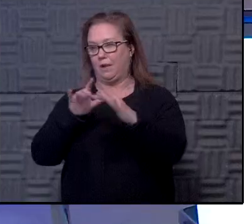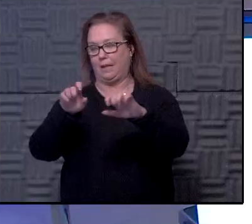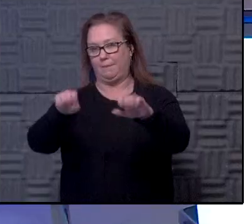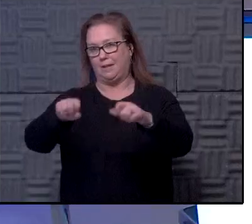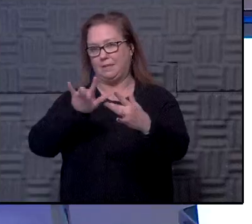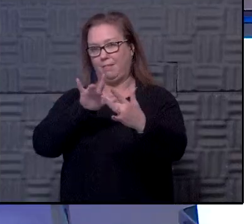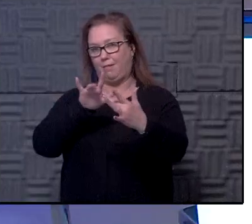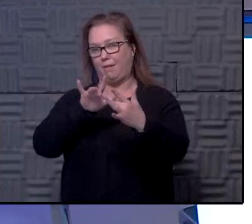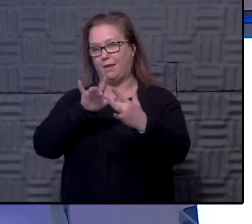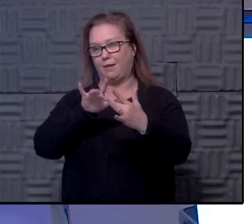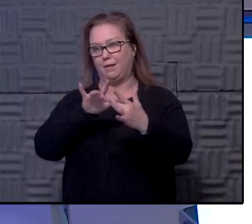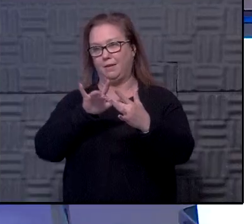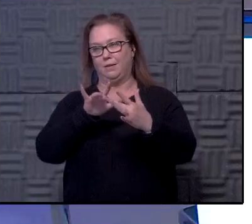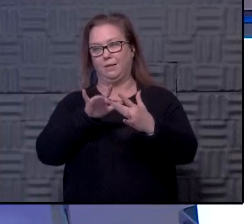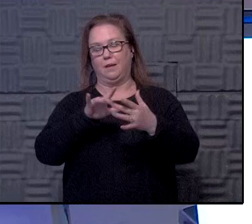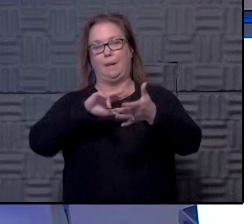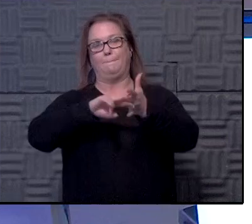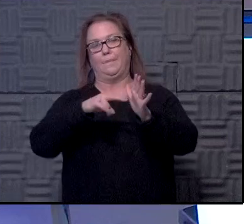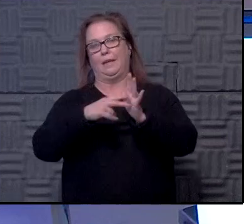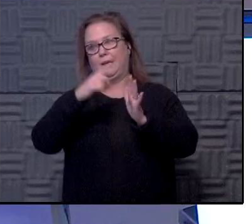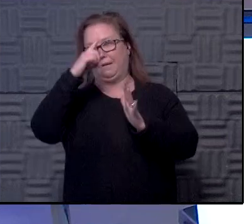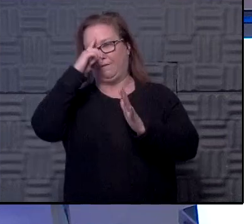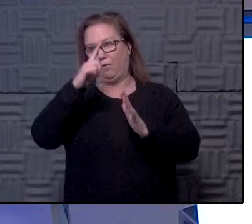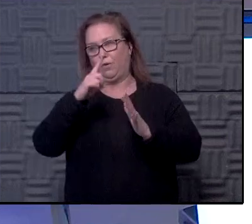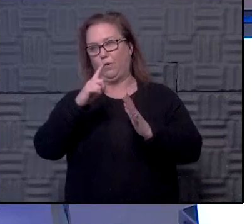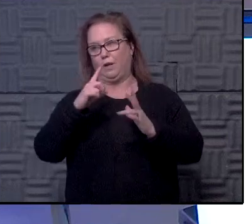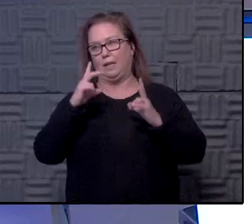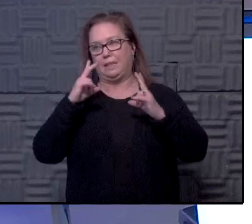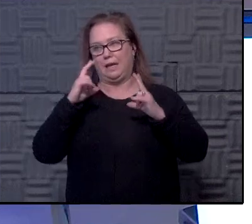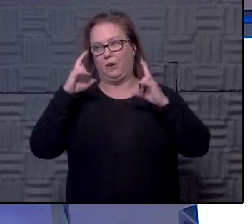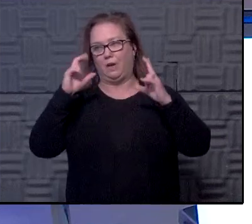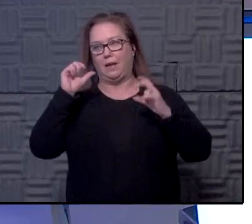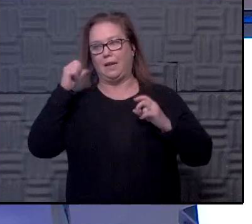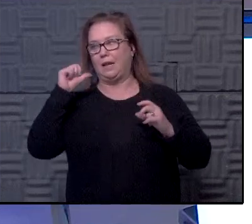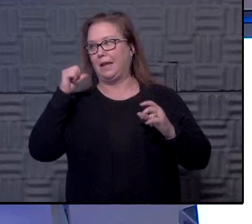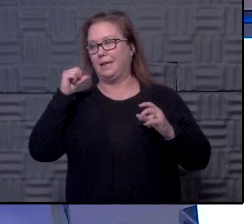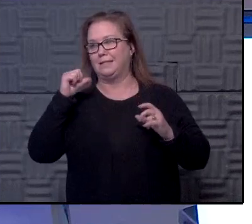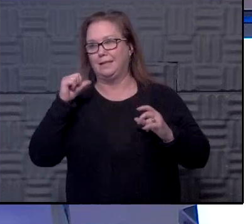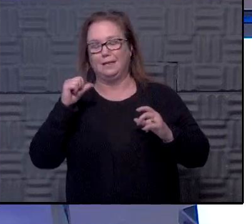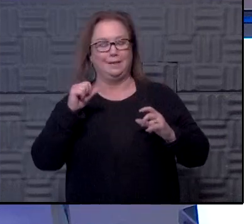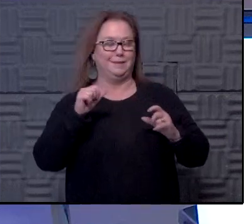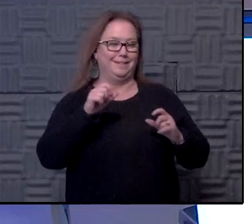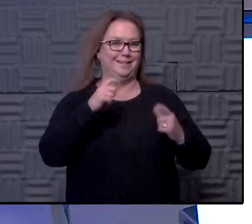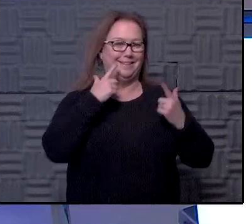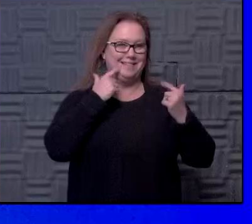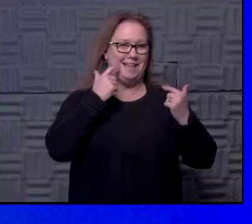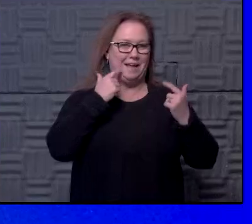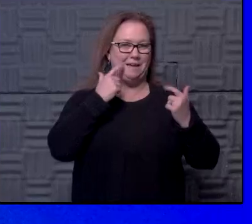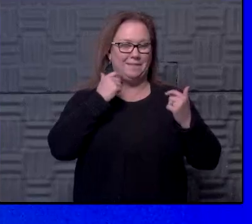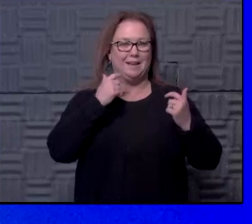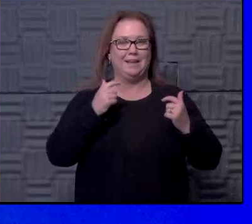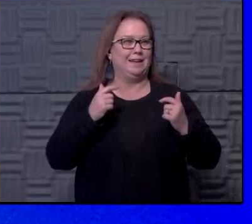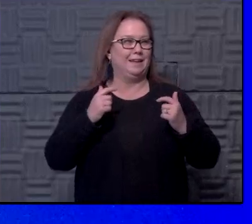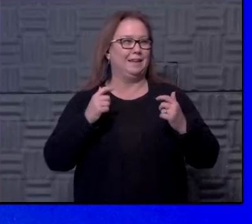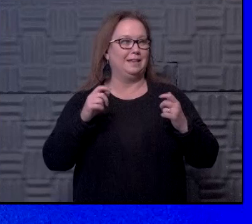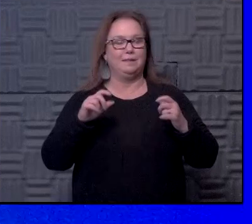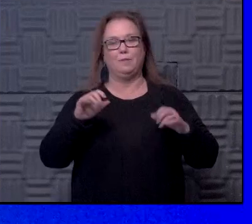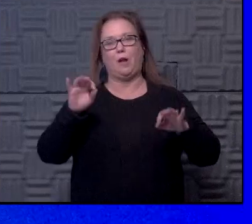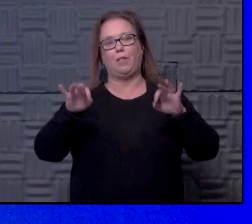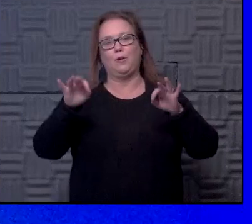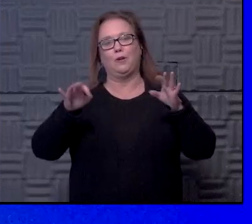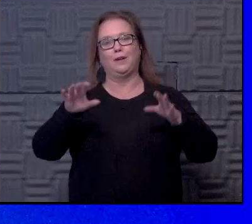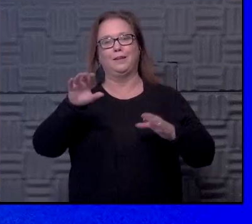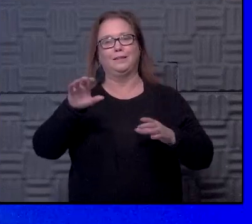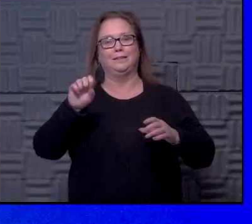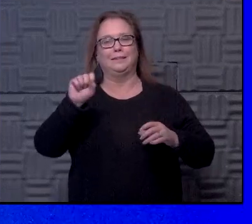potentially between? Well, I'm just saying for the hair person cutting couldn't gotten sick aunt so fast. is Yeah. probably not We could call her a replicating stylist. a